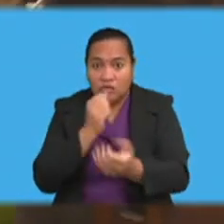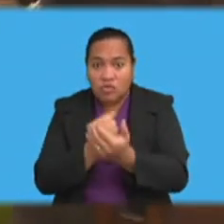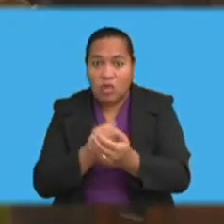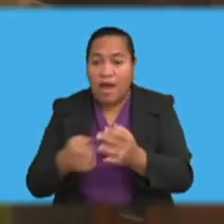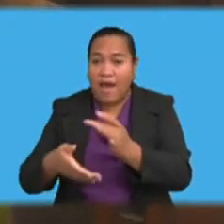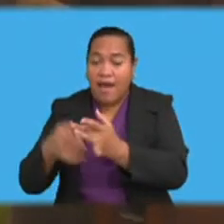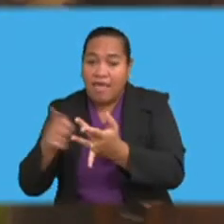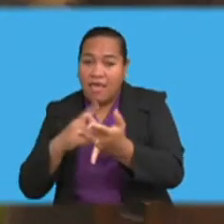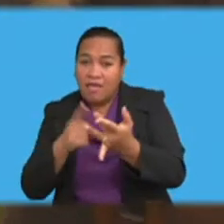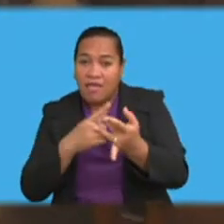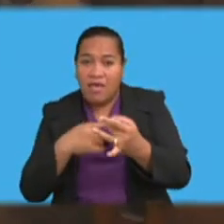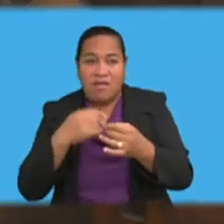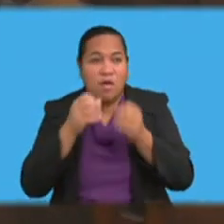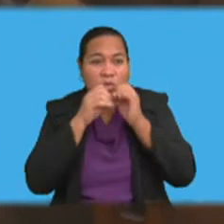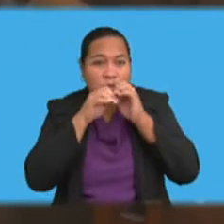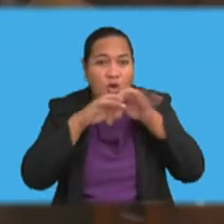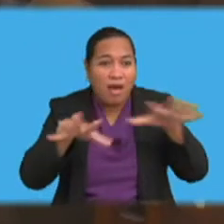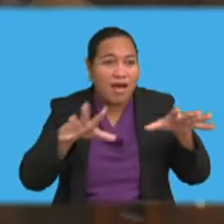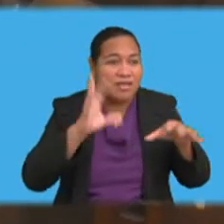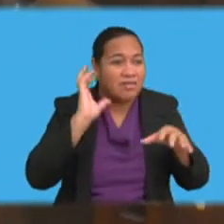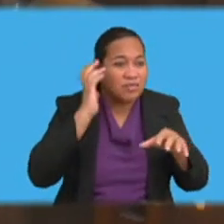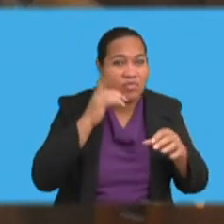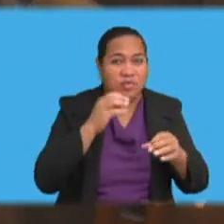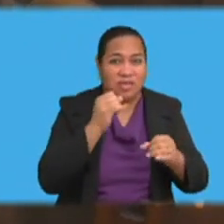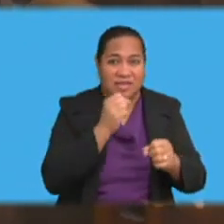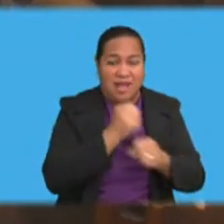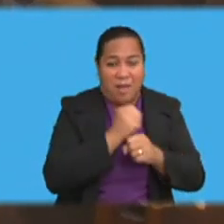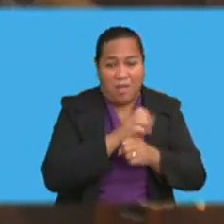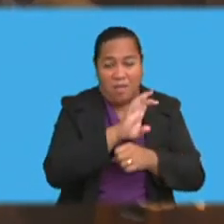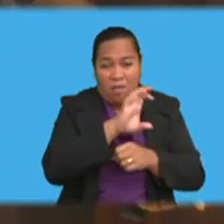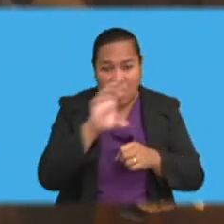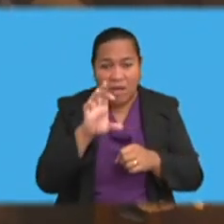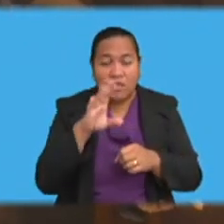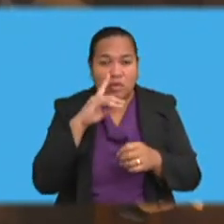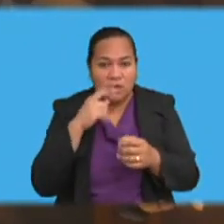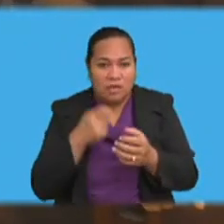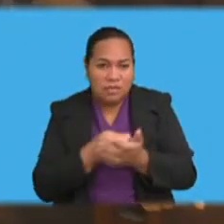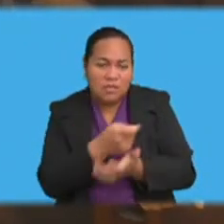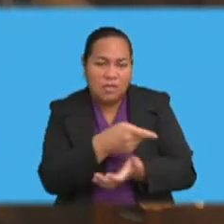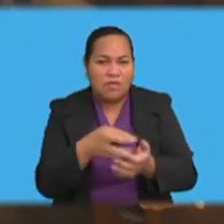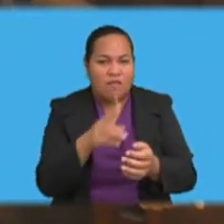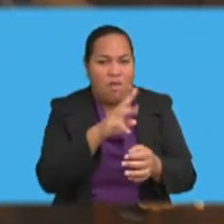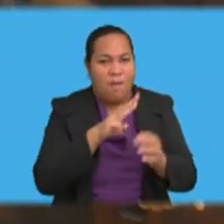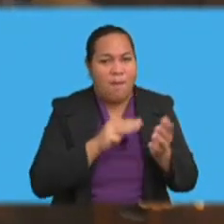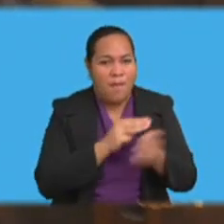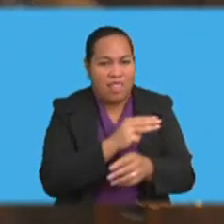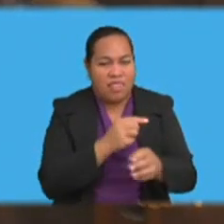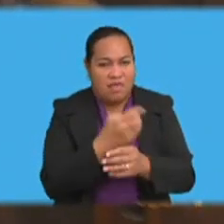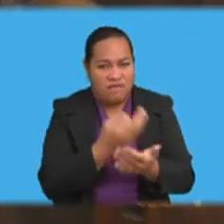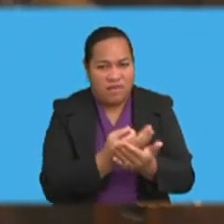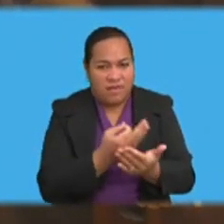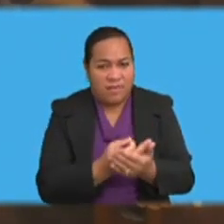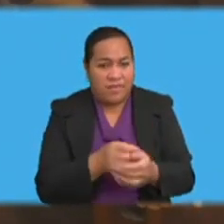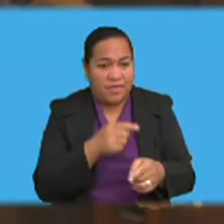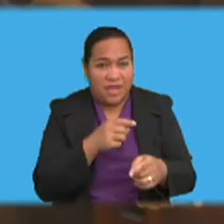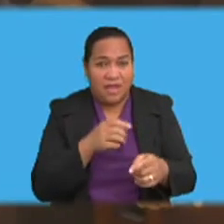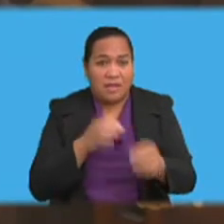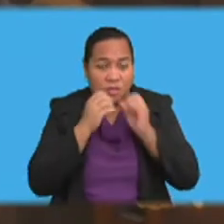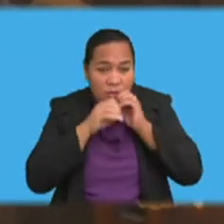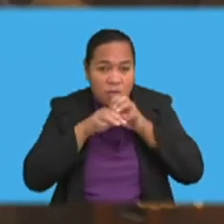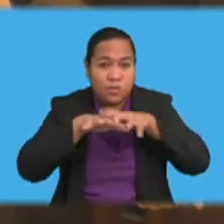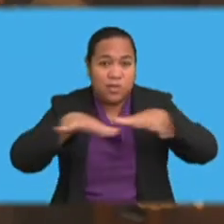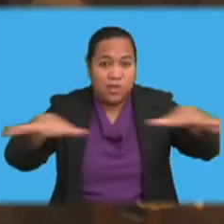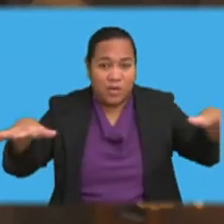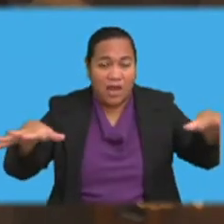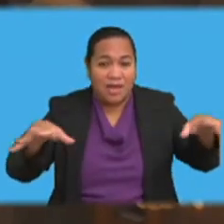operating costs for the broadcasters will be replaced by a fixed monthly rental fee for the broadcasters. This will give broadcasters certainty to plan